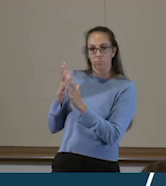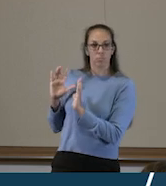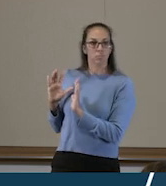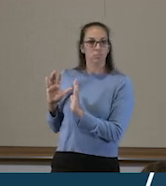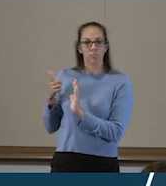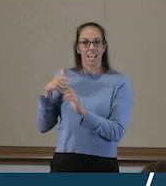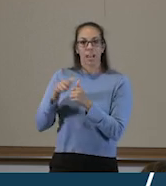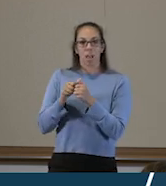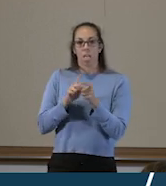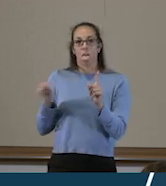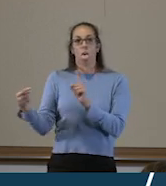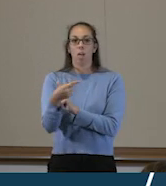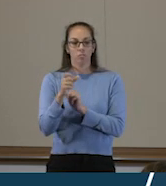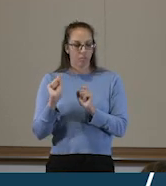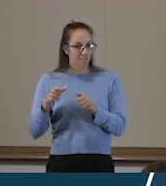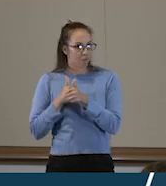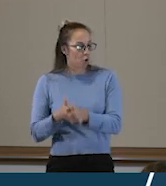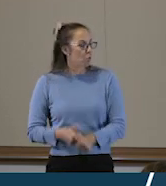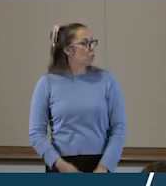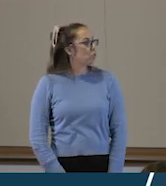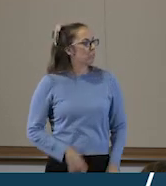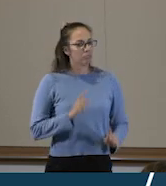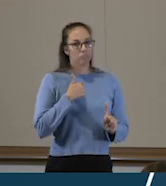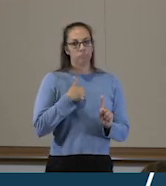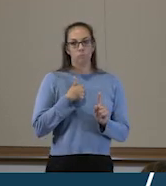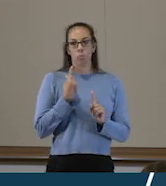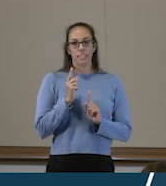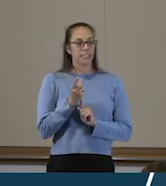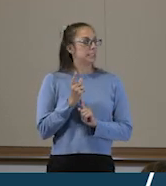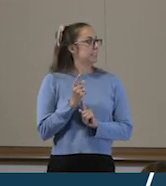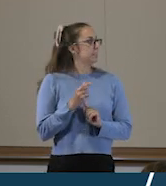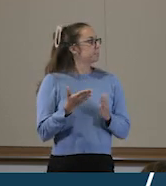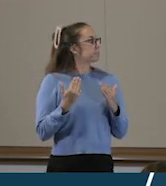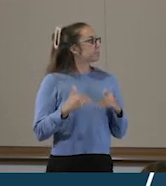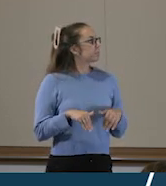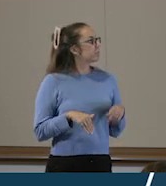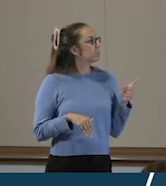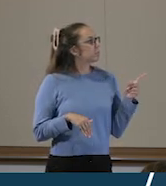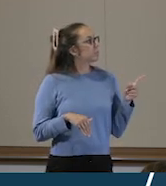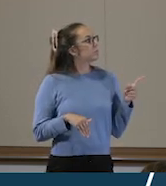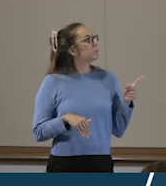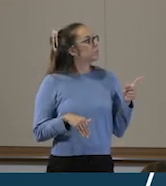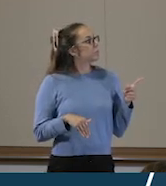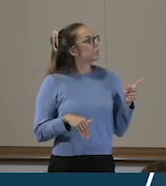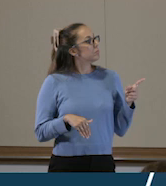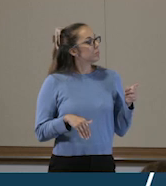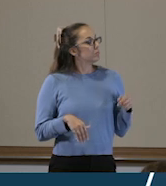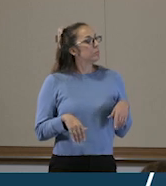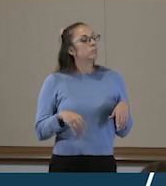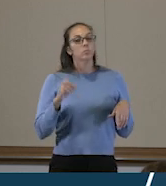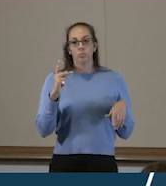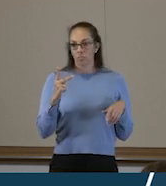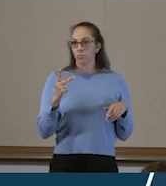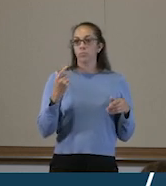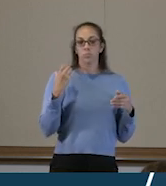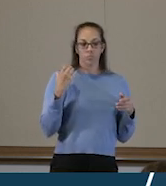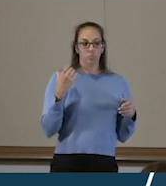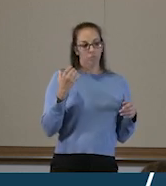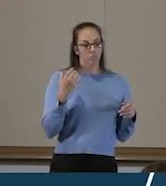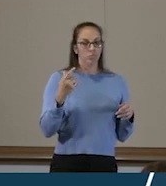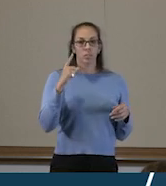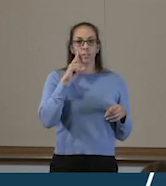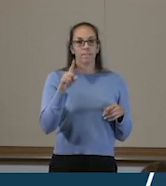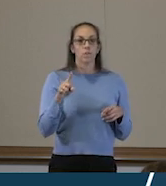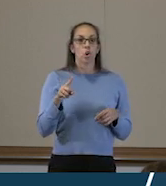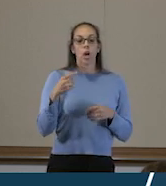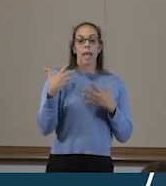Excuse me, just a second. Okay, here we go. Designation of healthcare surrogate, right? This is also